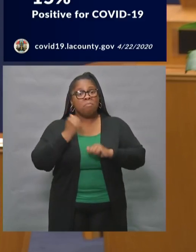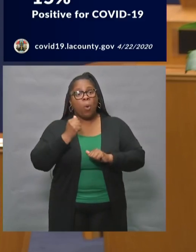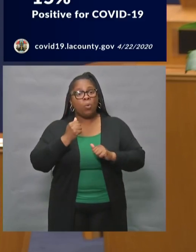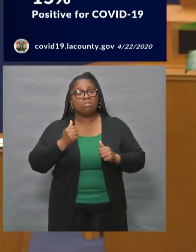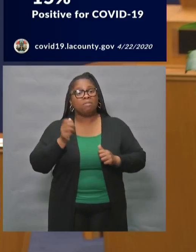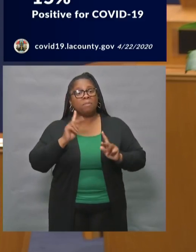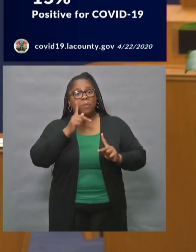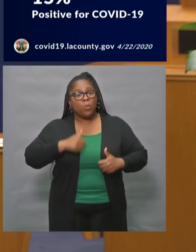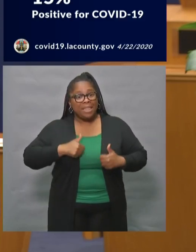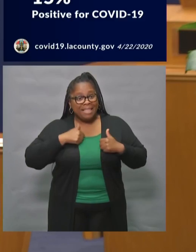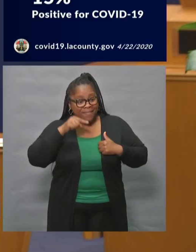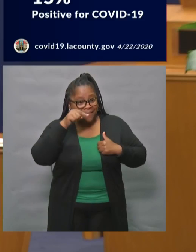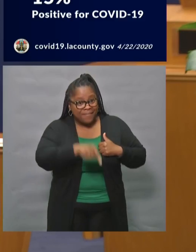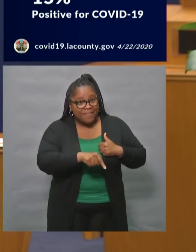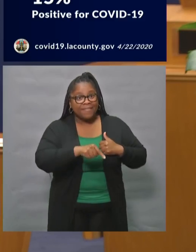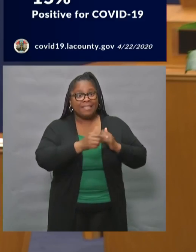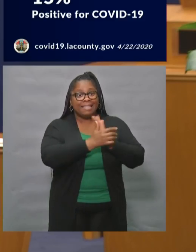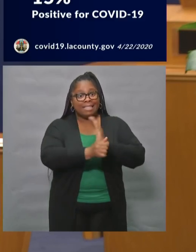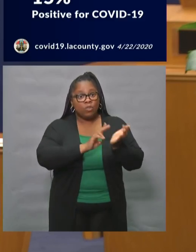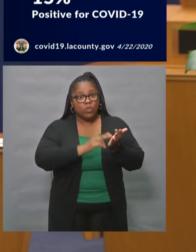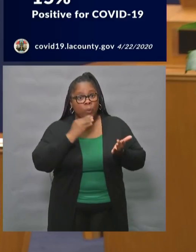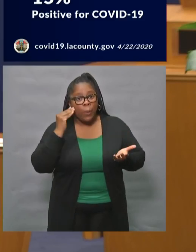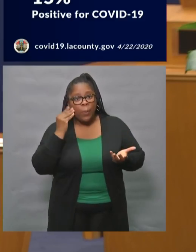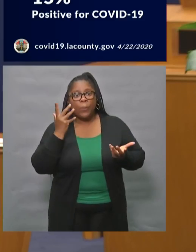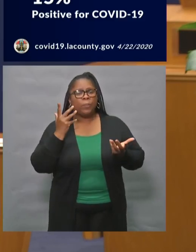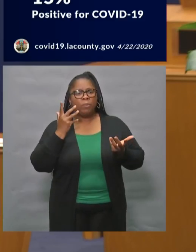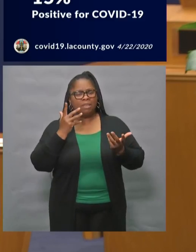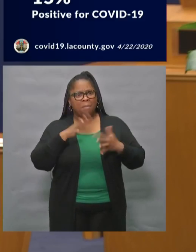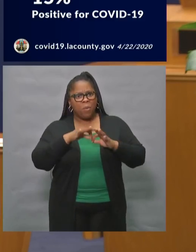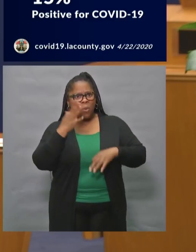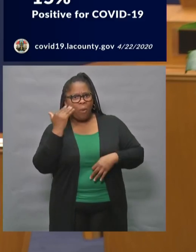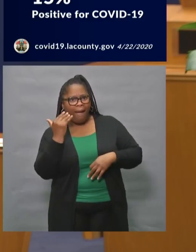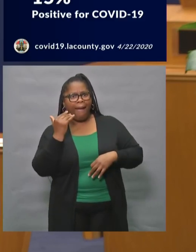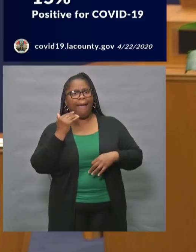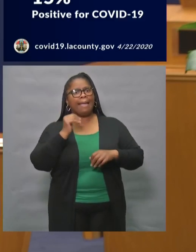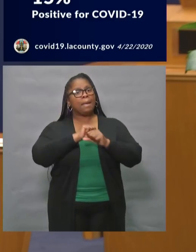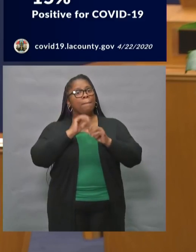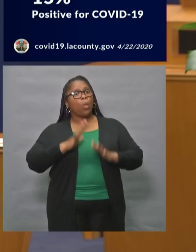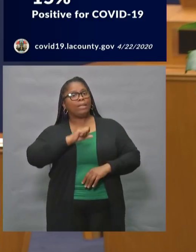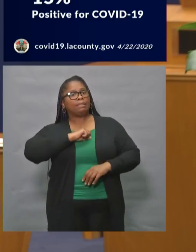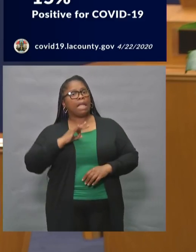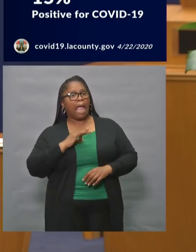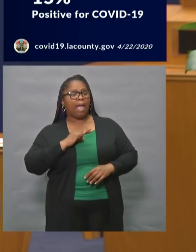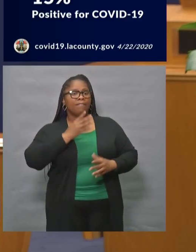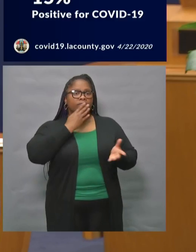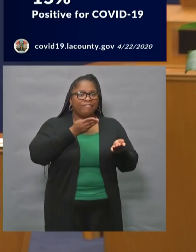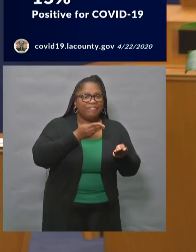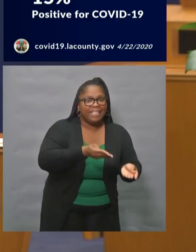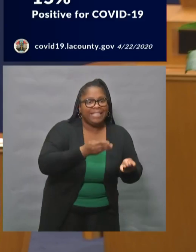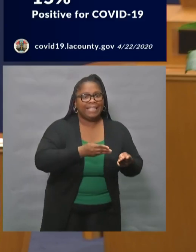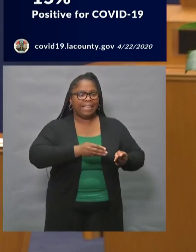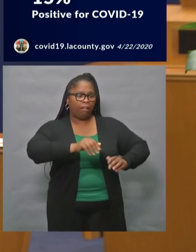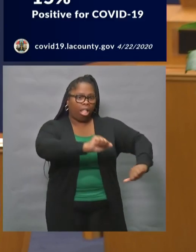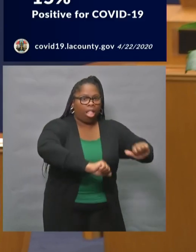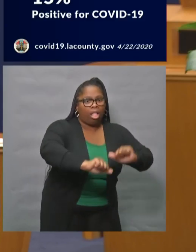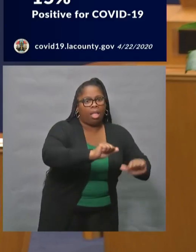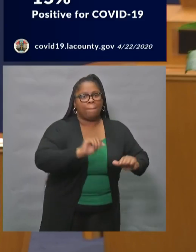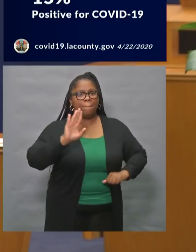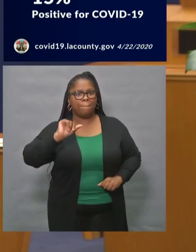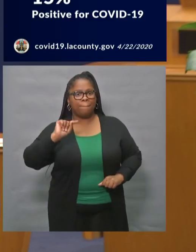because employees are bathing people, they're feeding people, they're moving people, they're in extraordinarily close